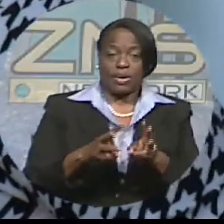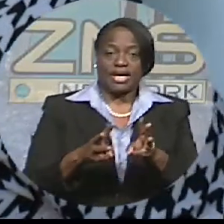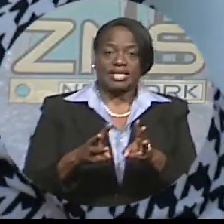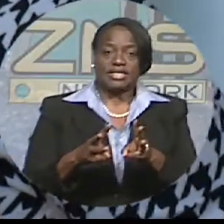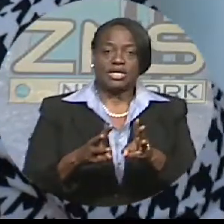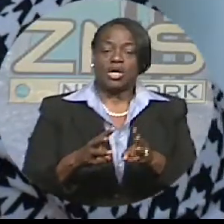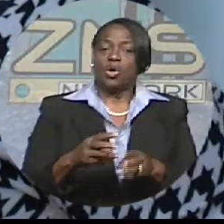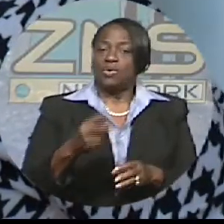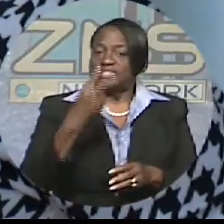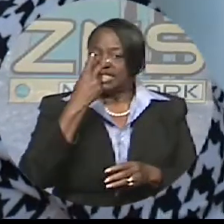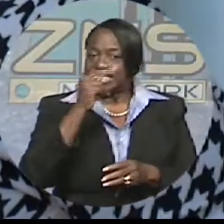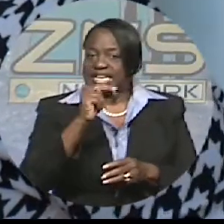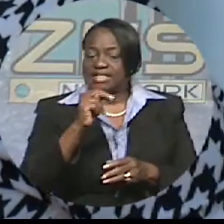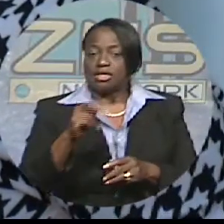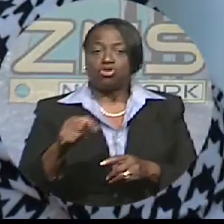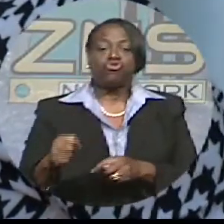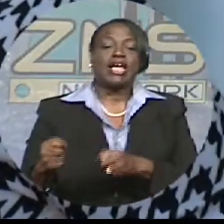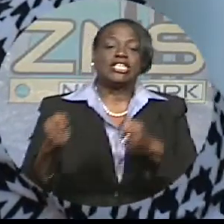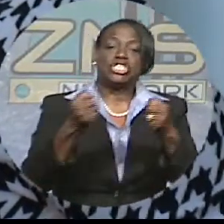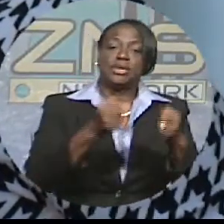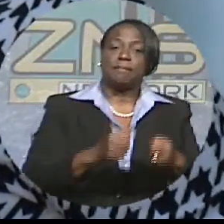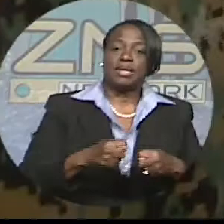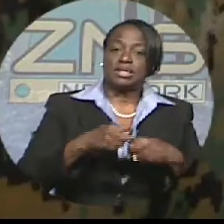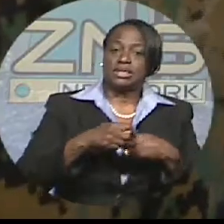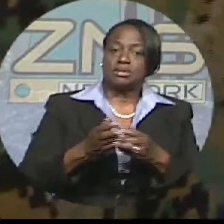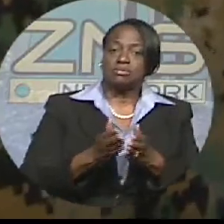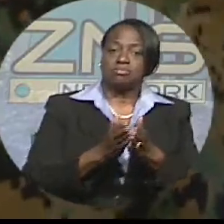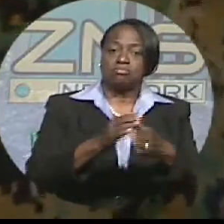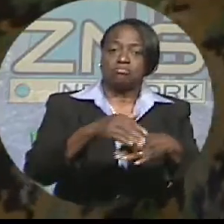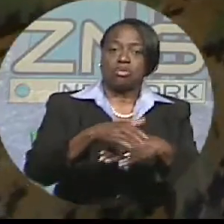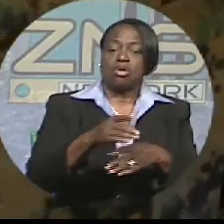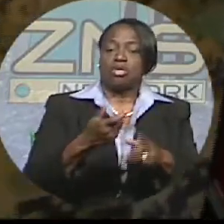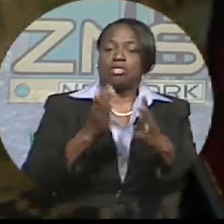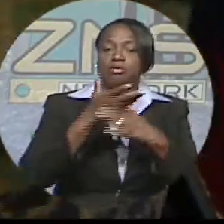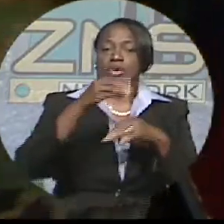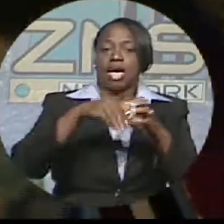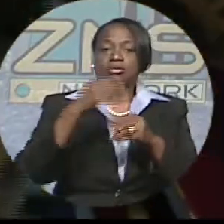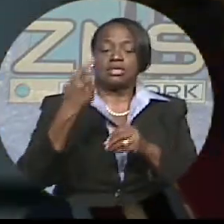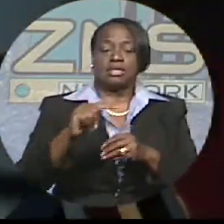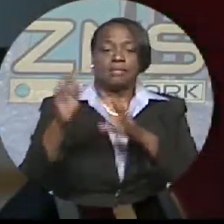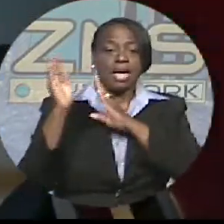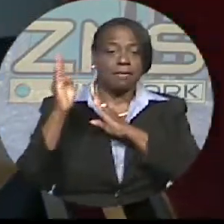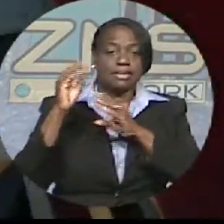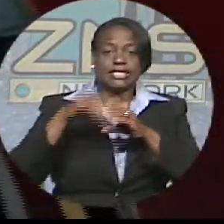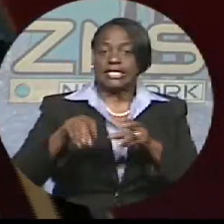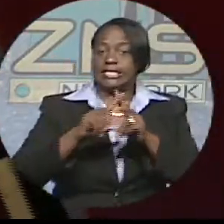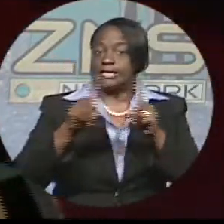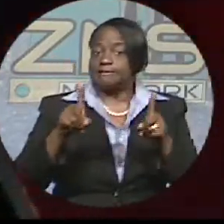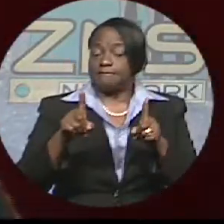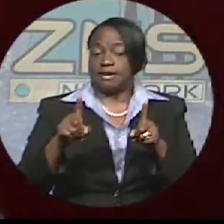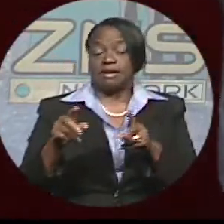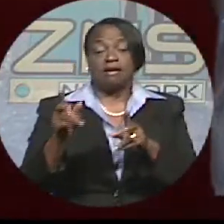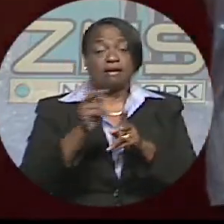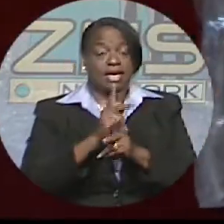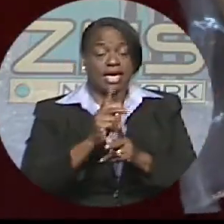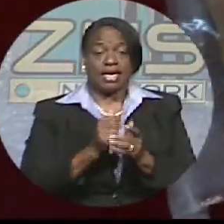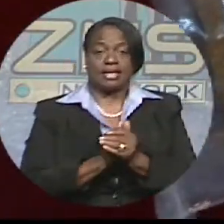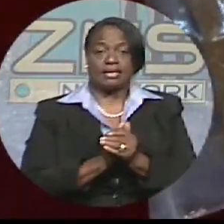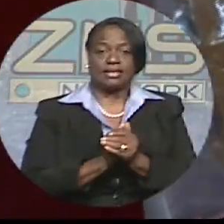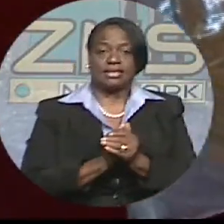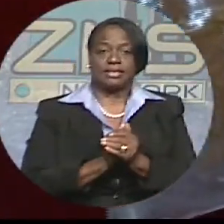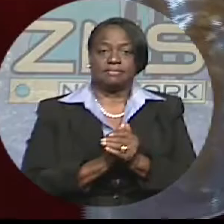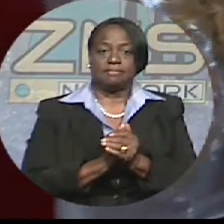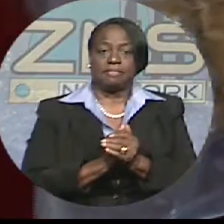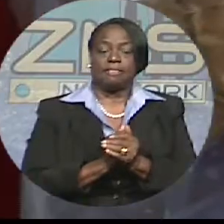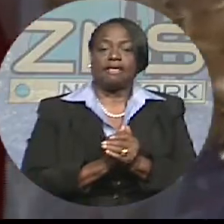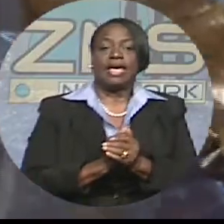transshipment throughout the Bahamas in numerous forms. And although cocaine is smuggled in on a smaller scale when compared